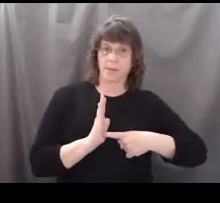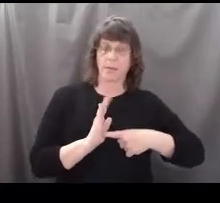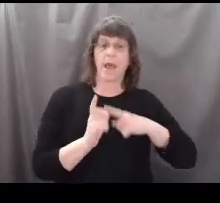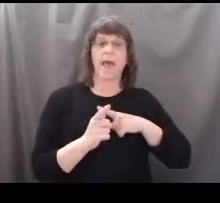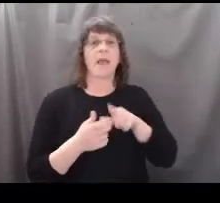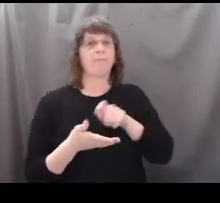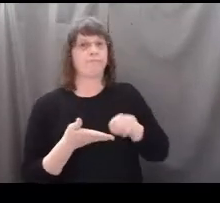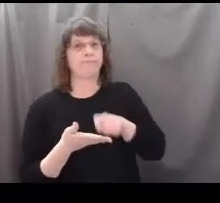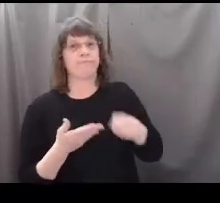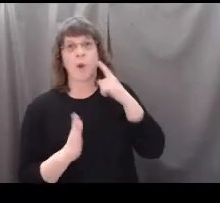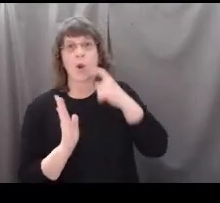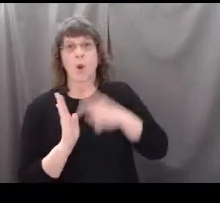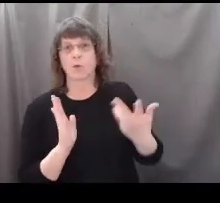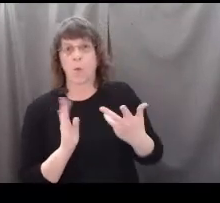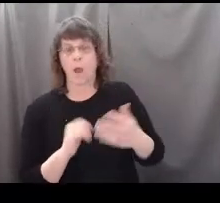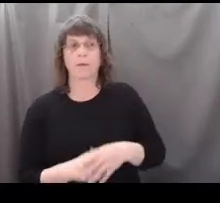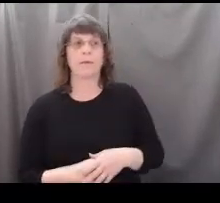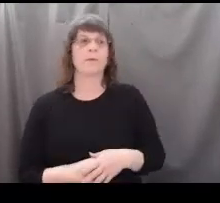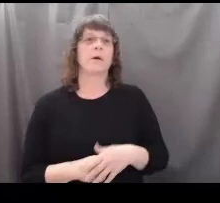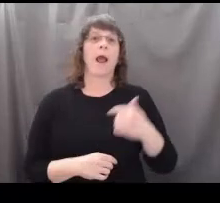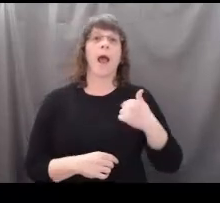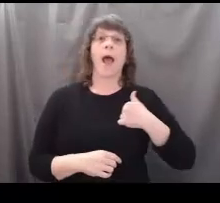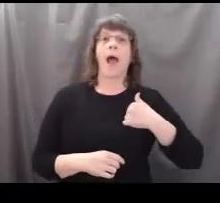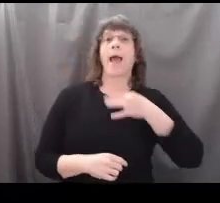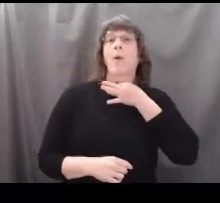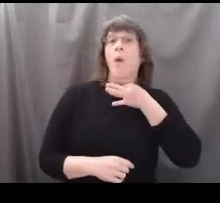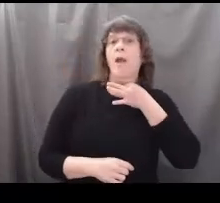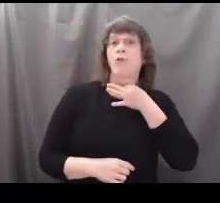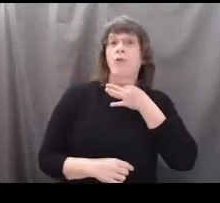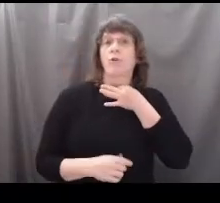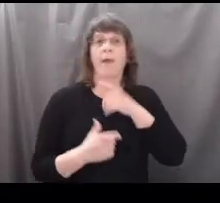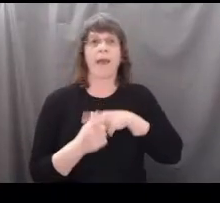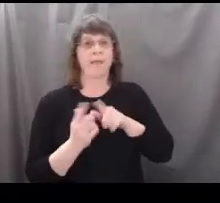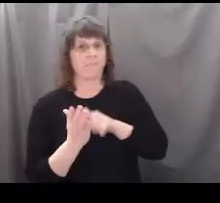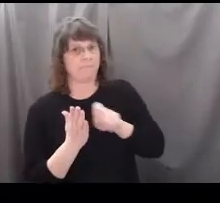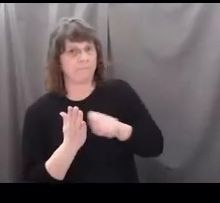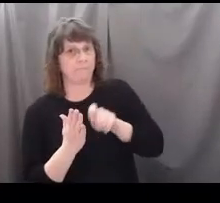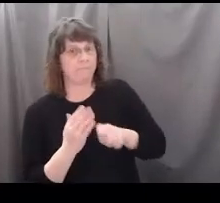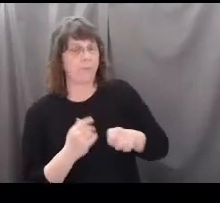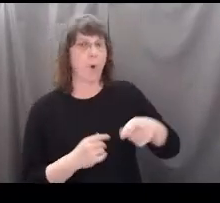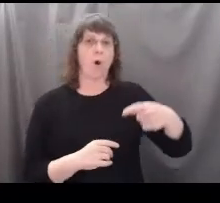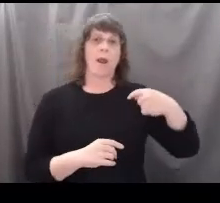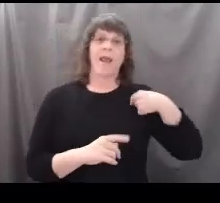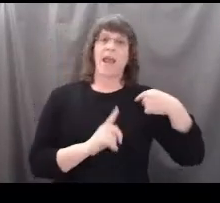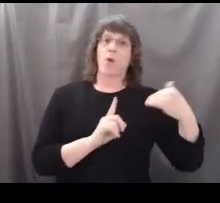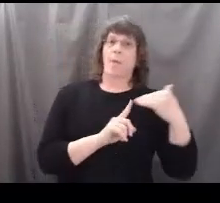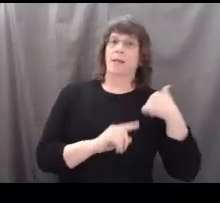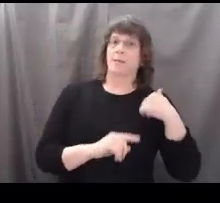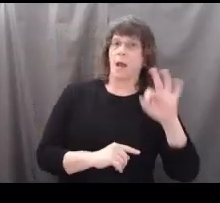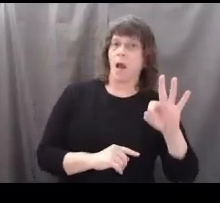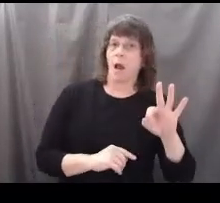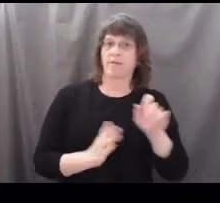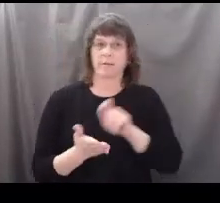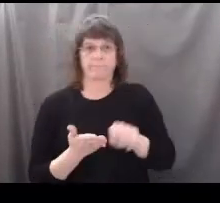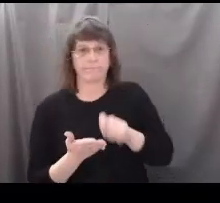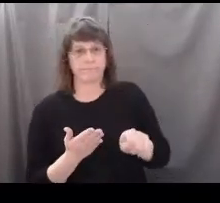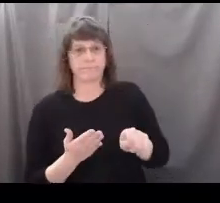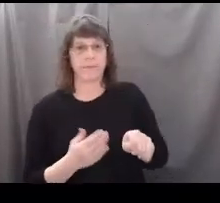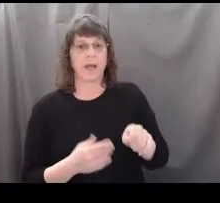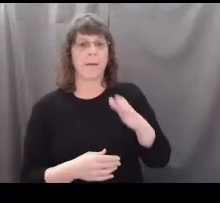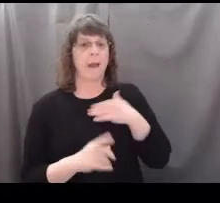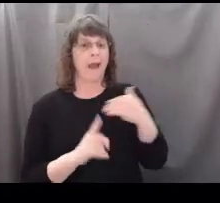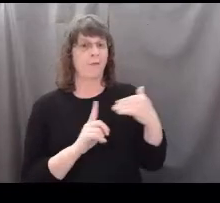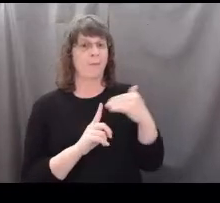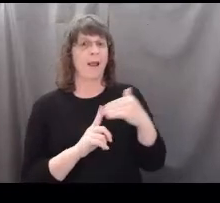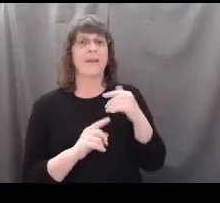list what you notice, I wonder, and then it reminds me of. And mine even reminded me of a Butterfinger